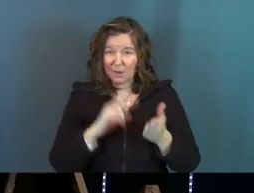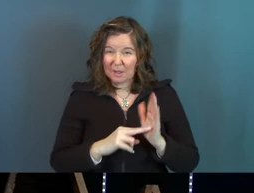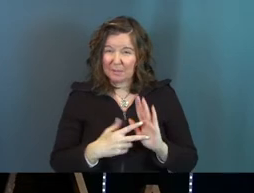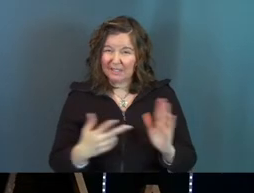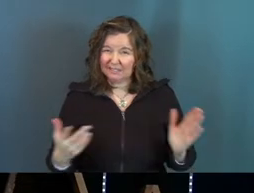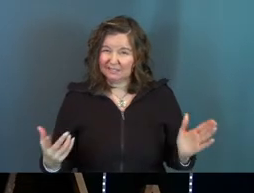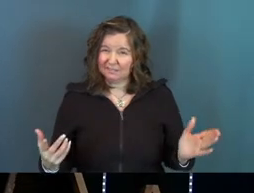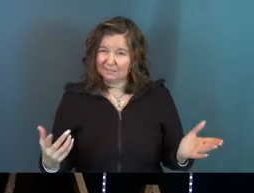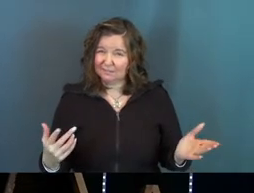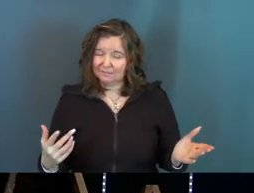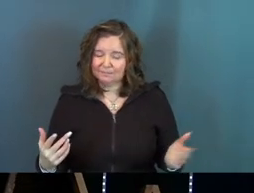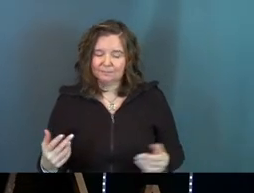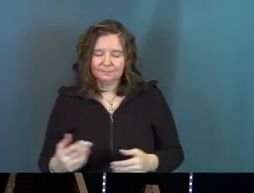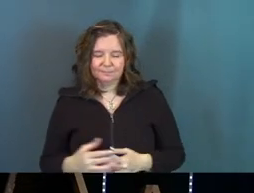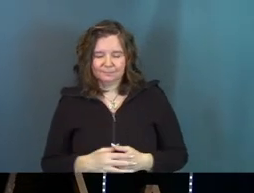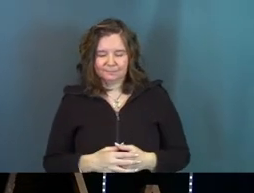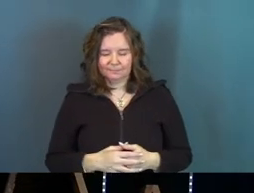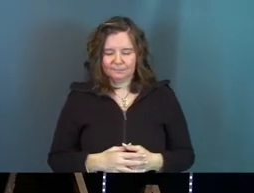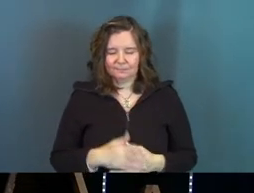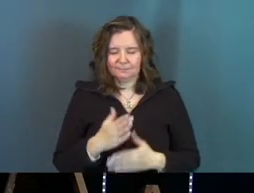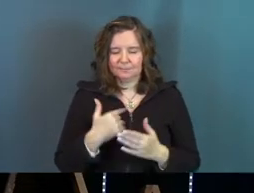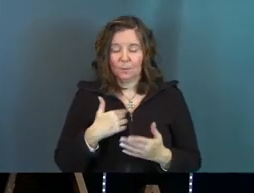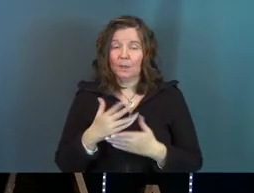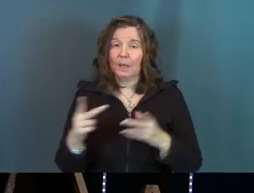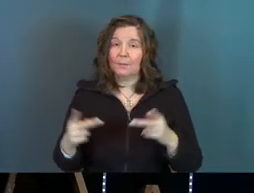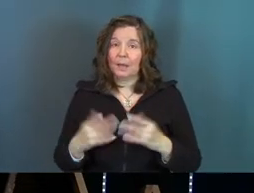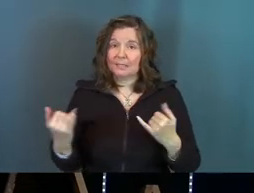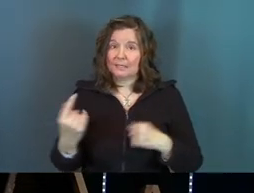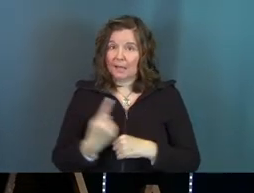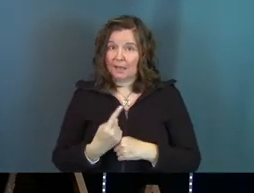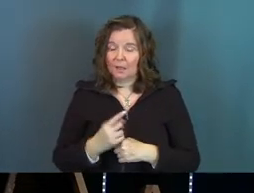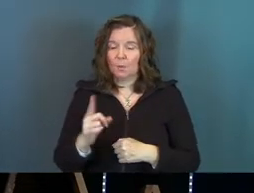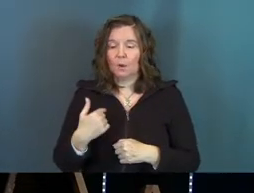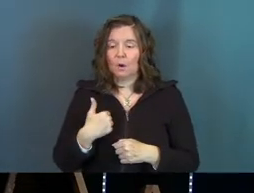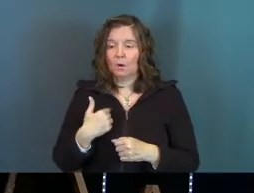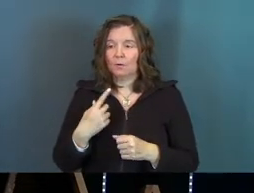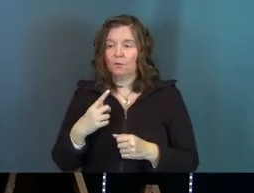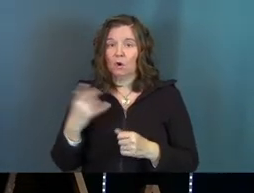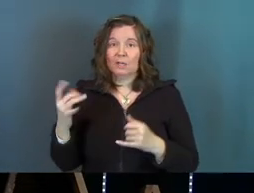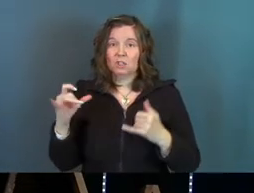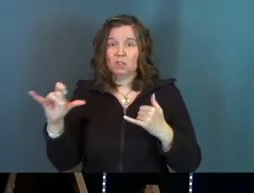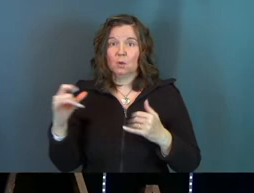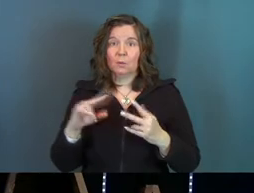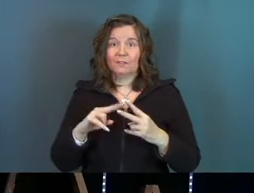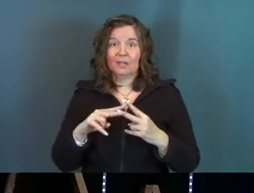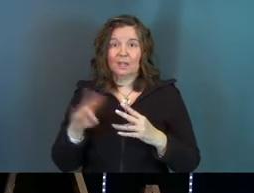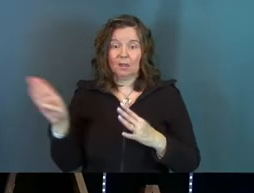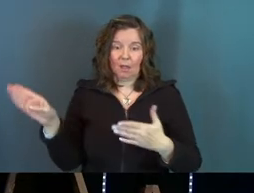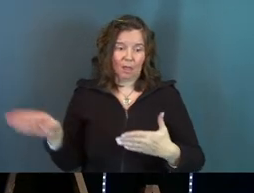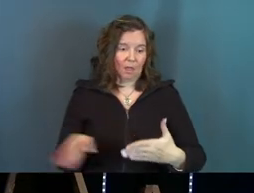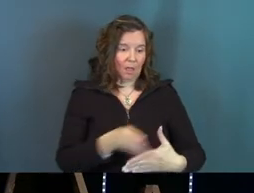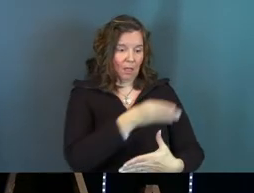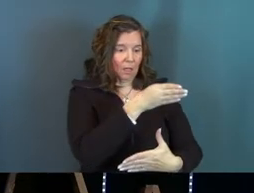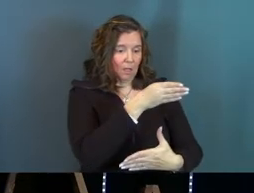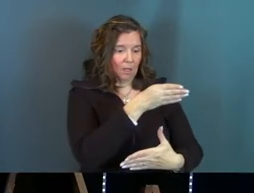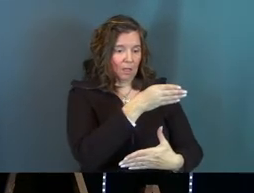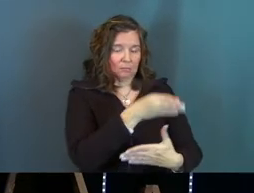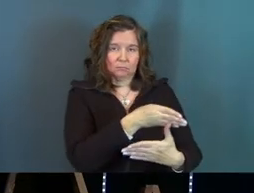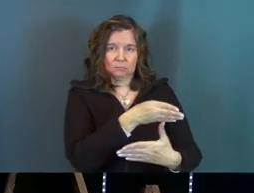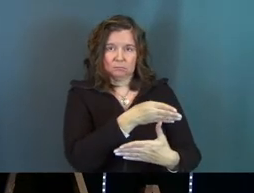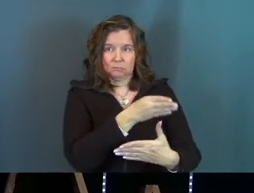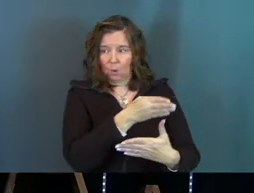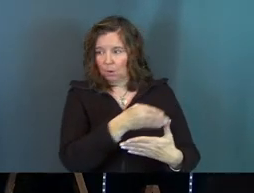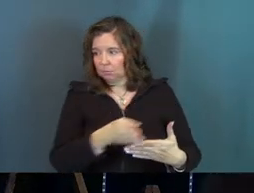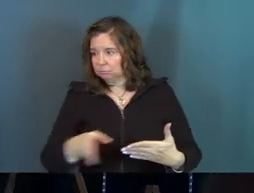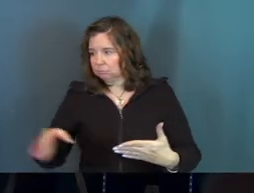saying? And so for some of us, we're in that spot today, where when it comes to eternity, we've either swung far on the pendulum